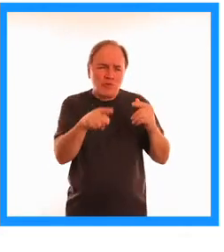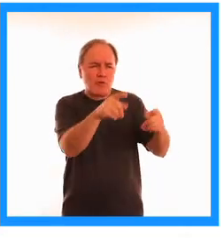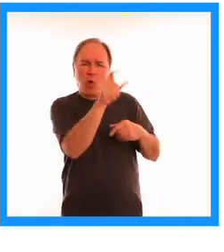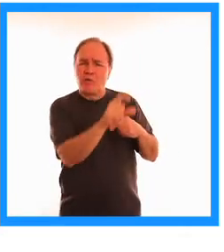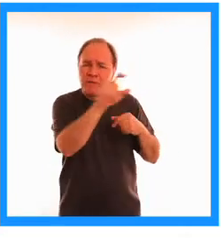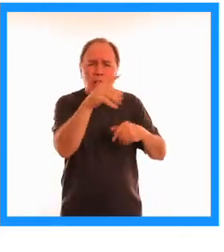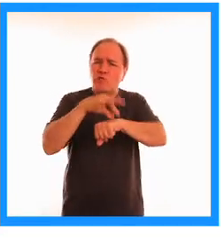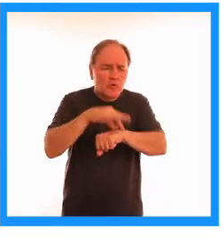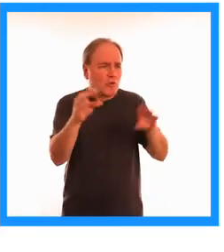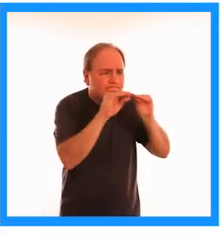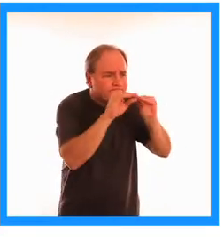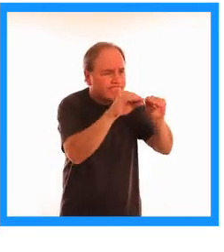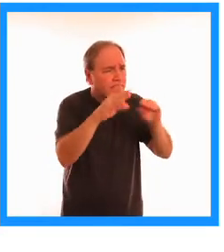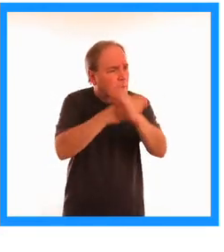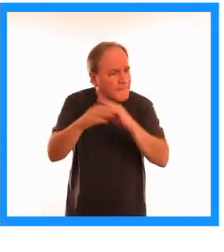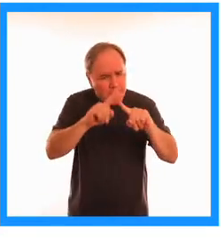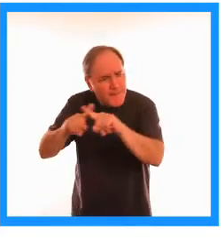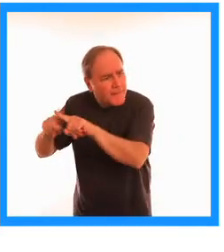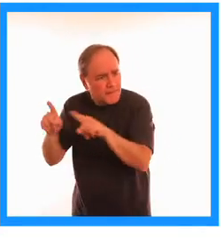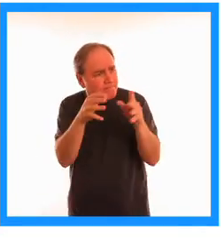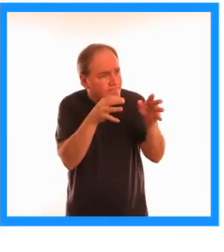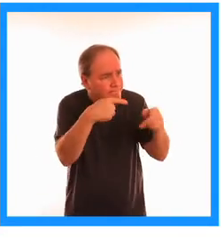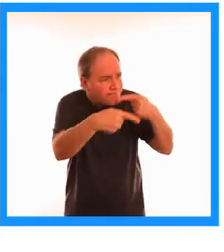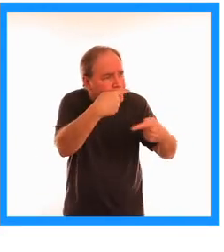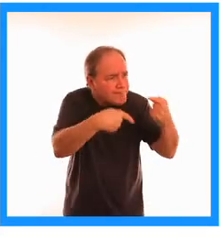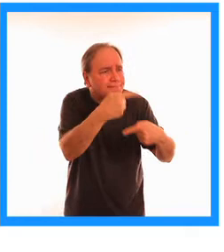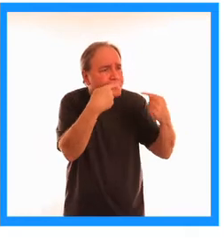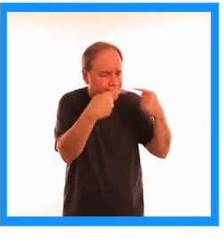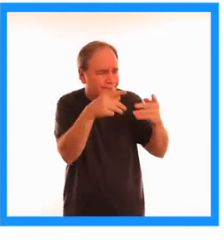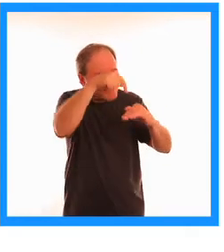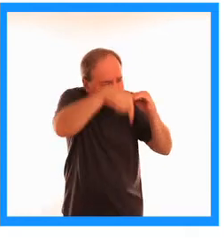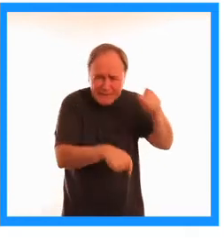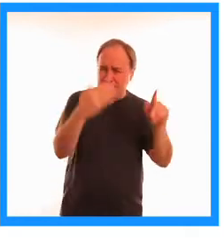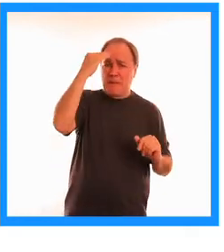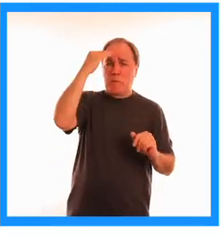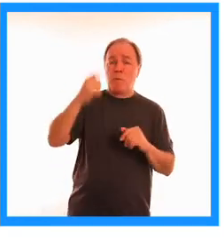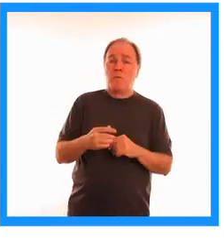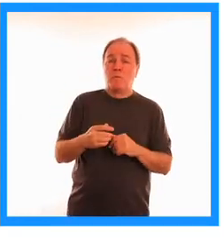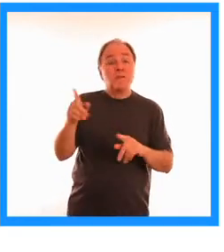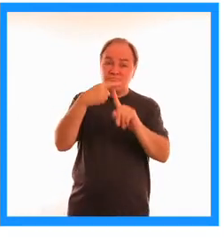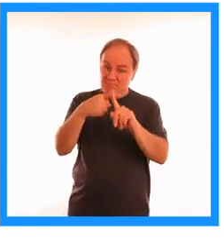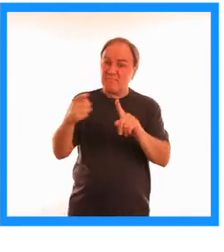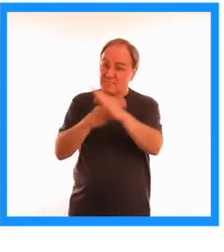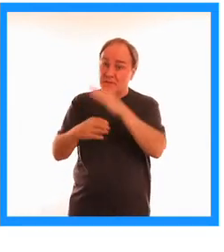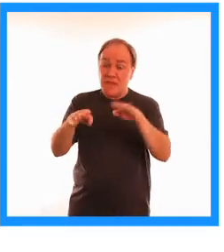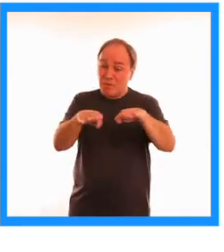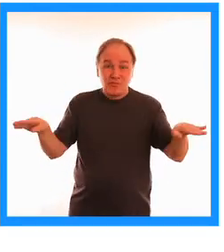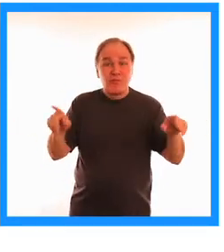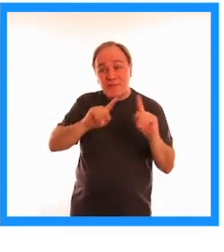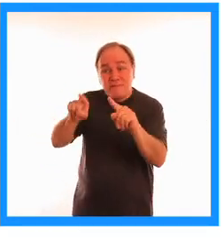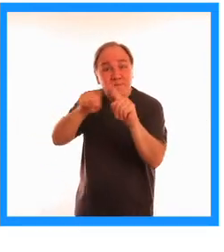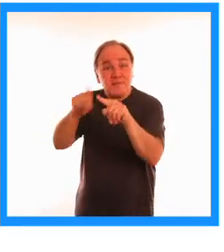Inclusion begins at home. Without the love and care to which they are entitled, children can miss important developmental milestones and their potential may